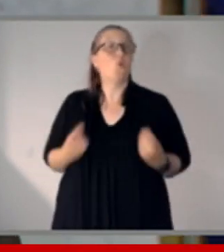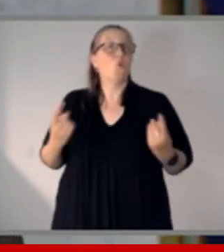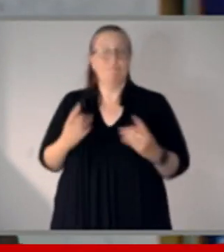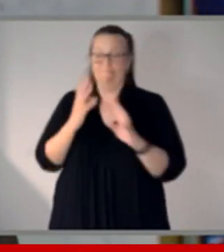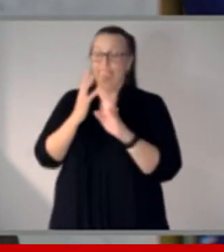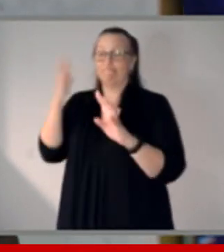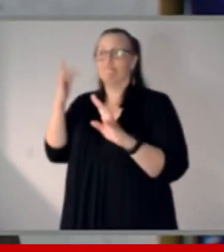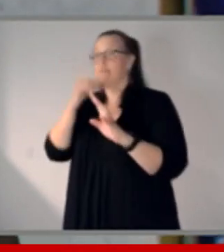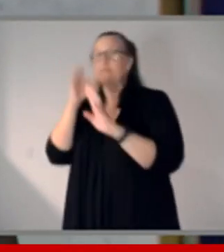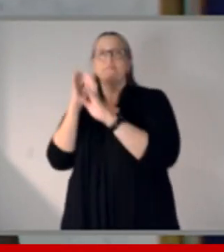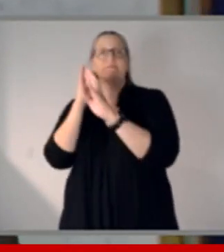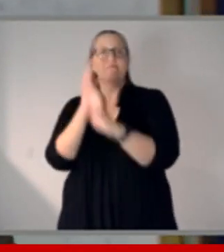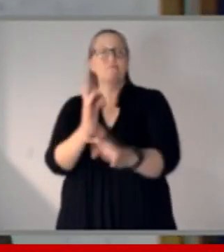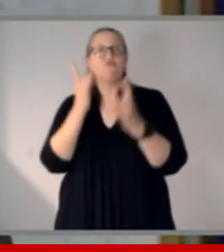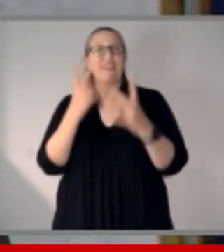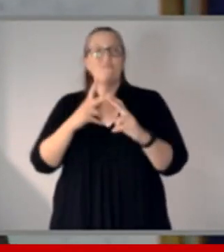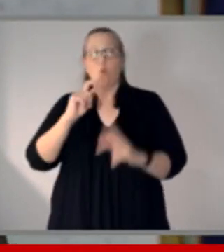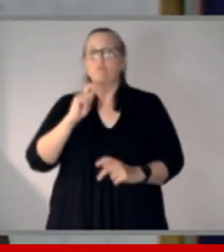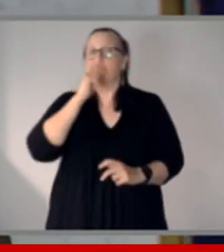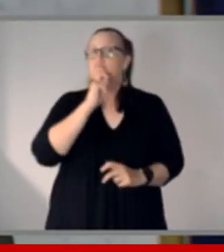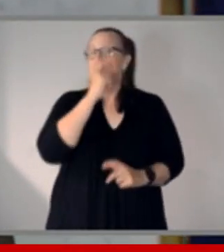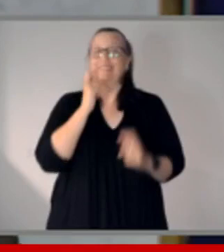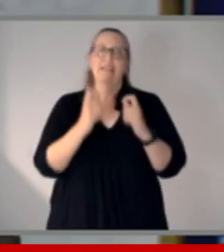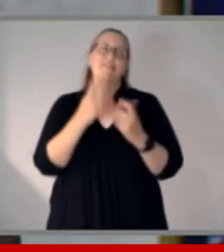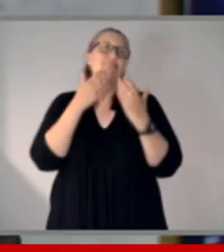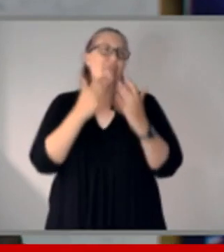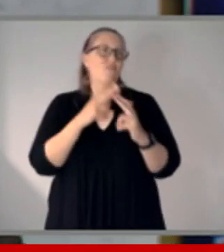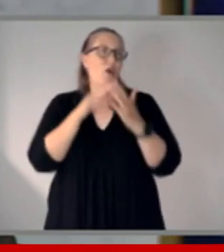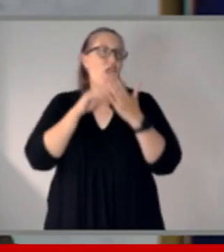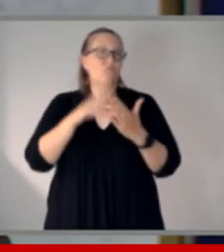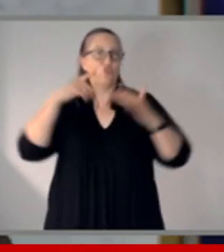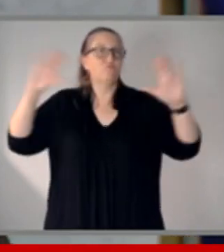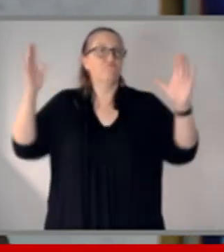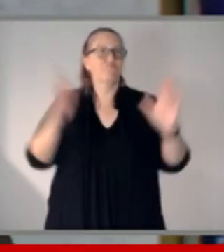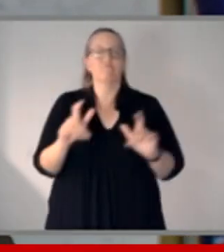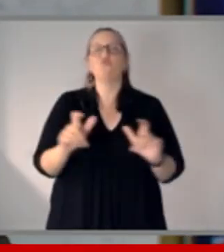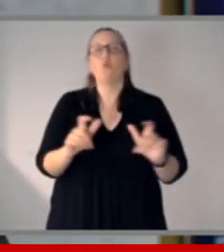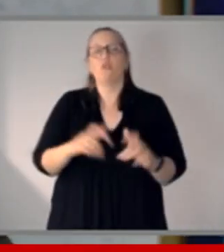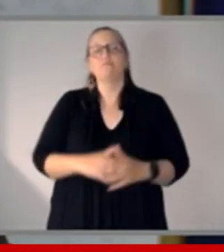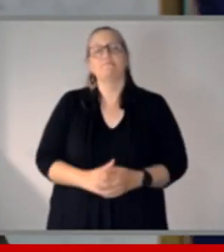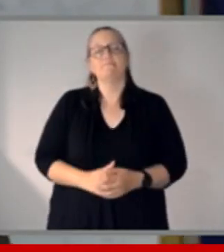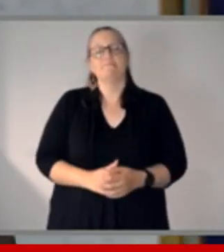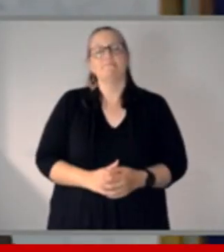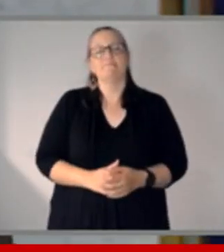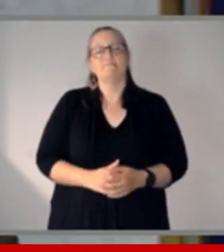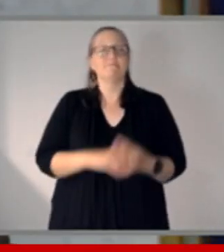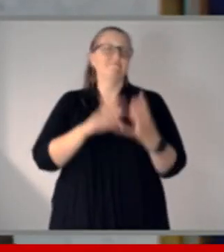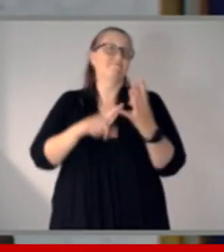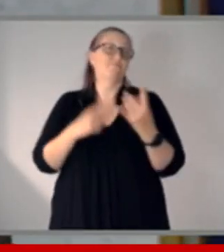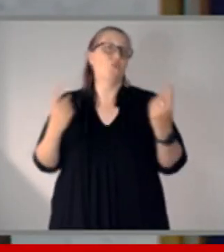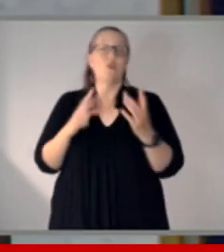do so. And then finally to New South Wales, we continue to see large numbers of cases, increasing numbers of people in